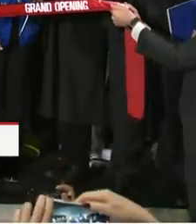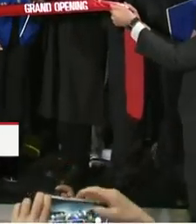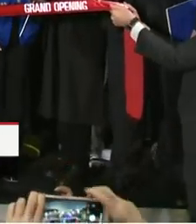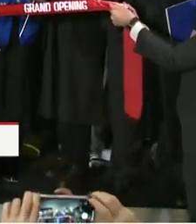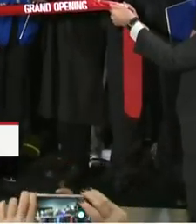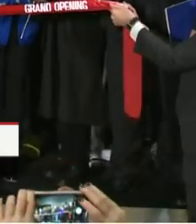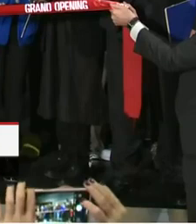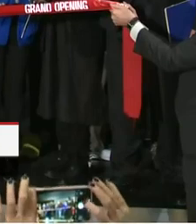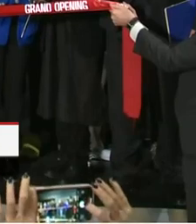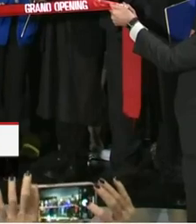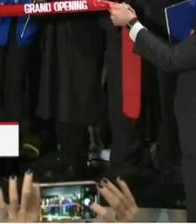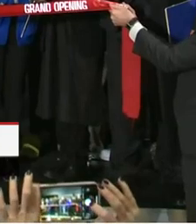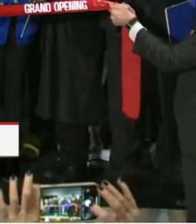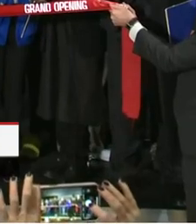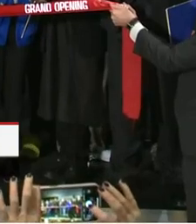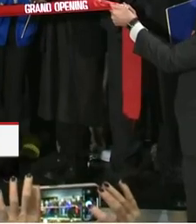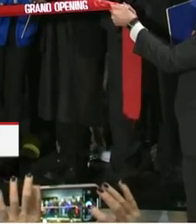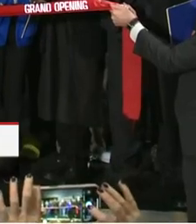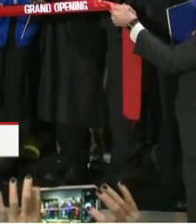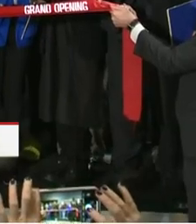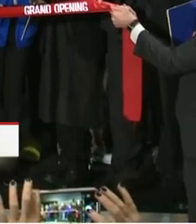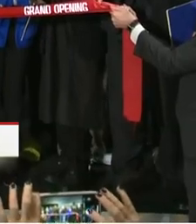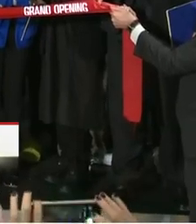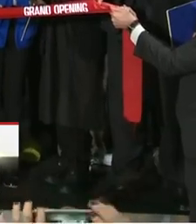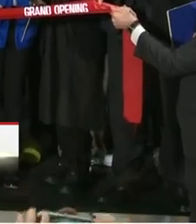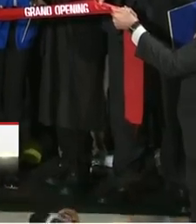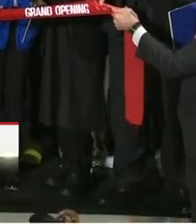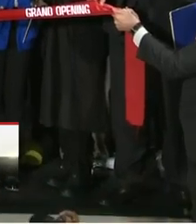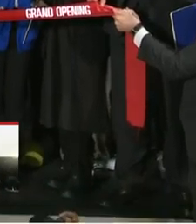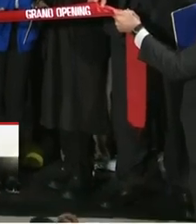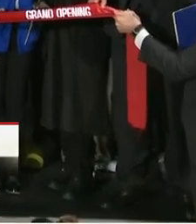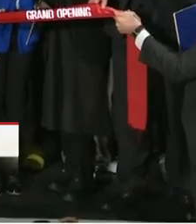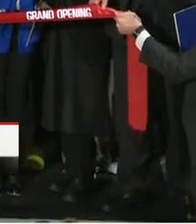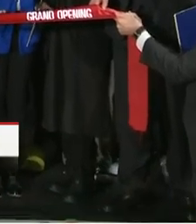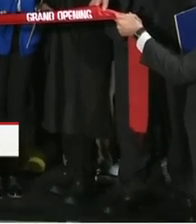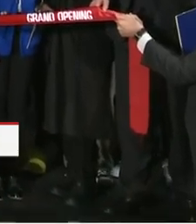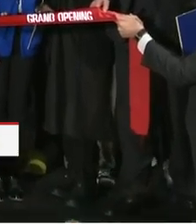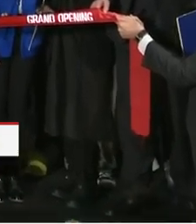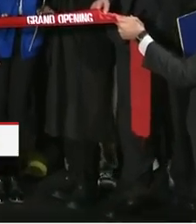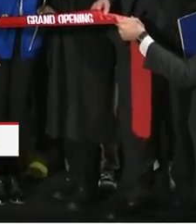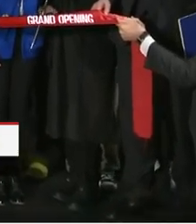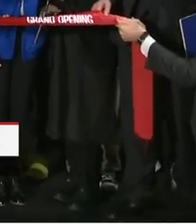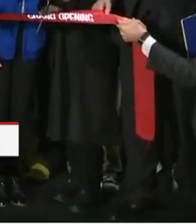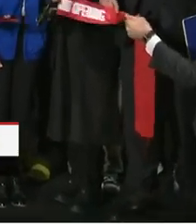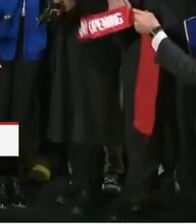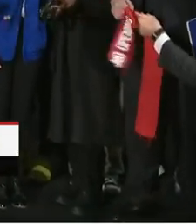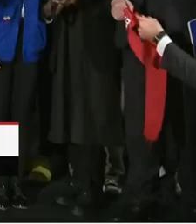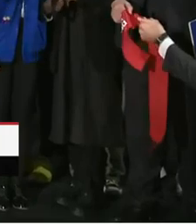Okay. There we go. One, three. One, two.